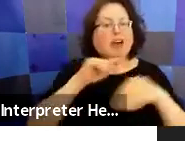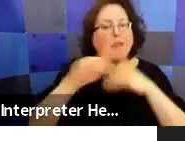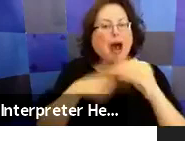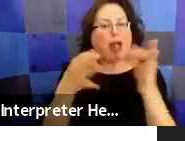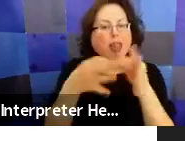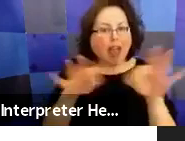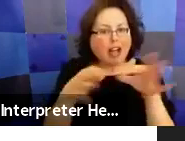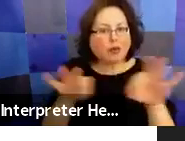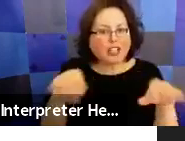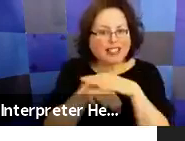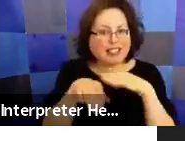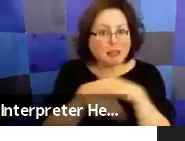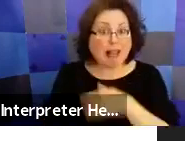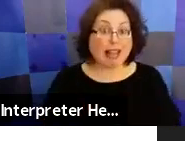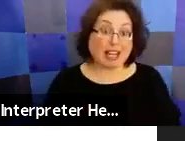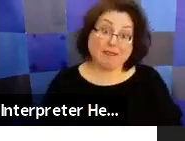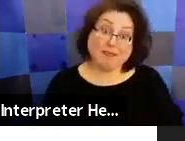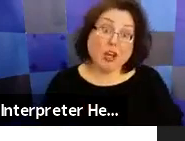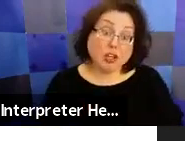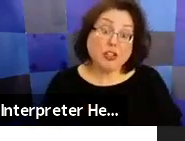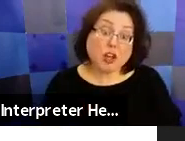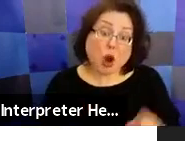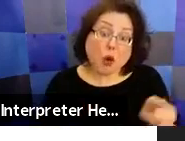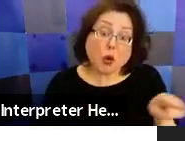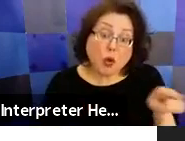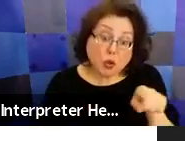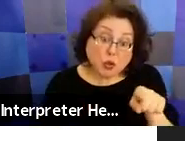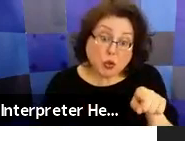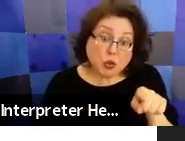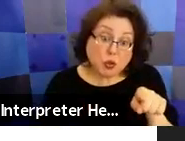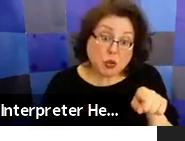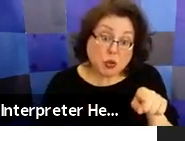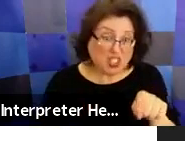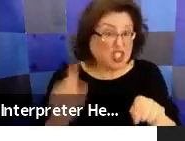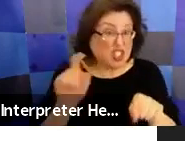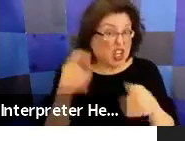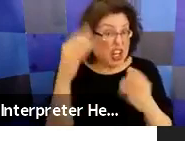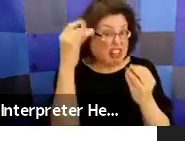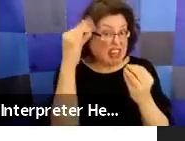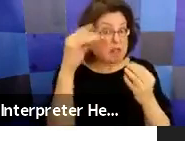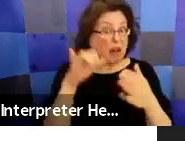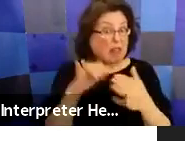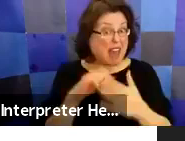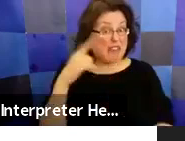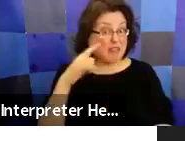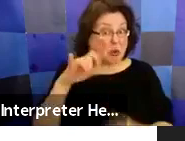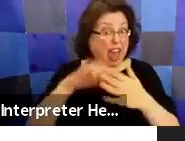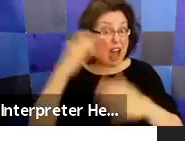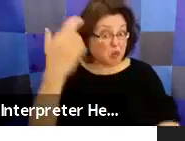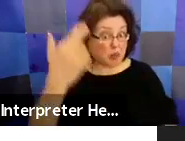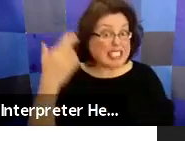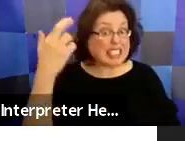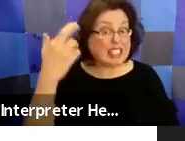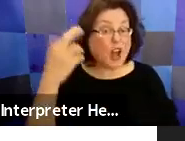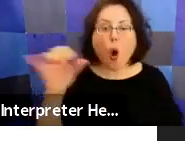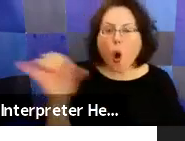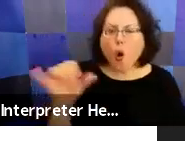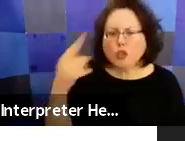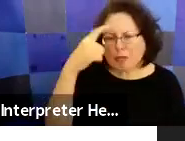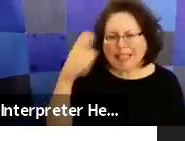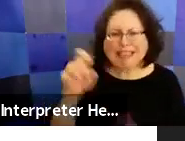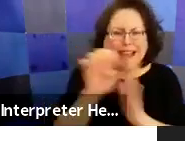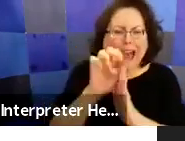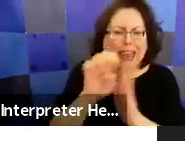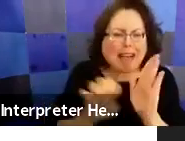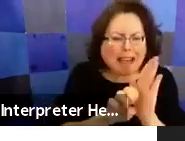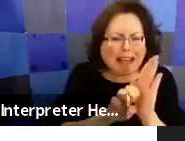accessibility. So it should really be on your radar for that reason, but also because, you know, ethically, it